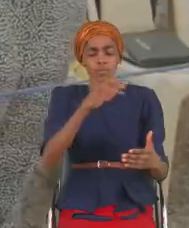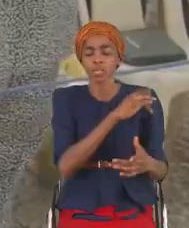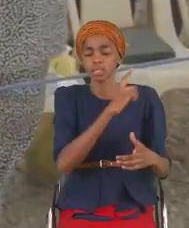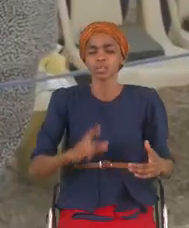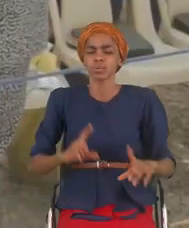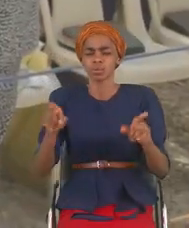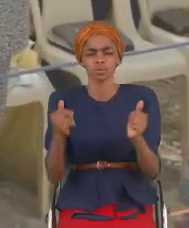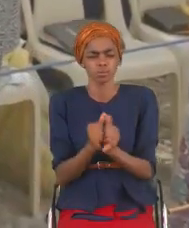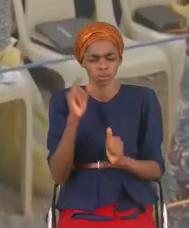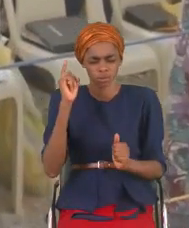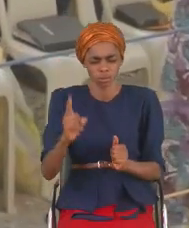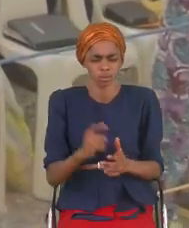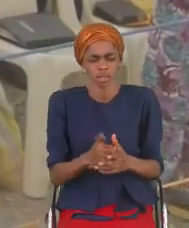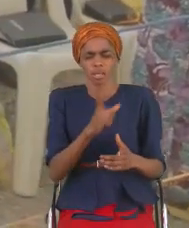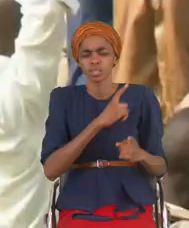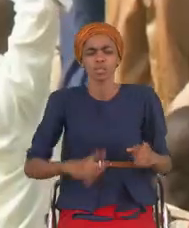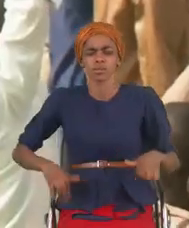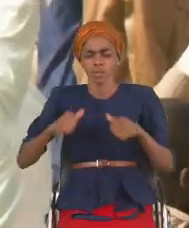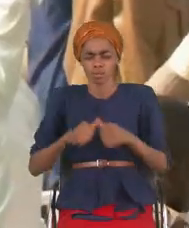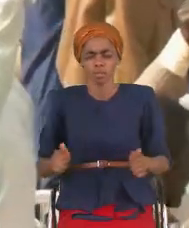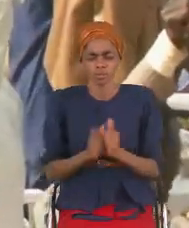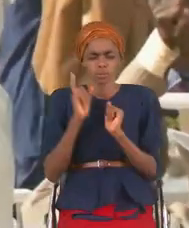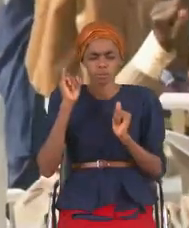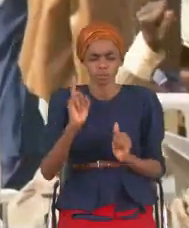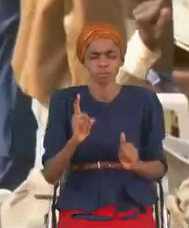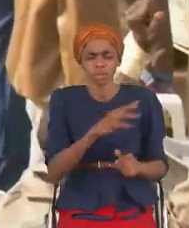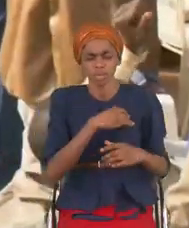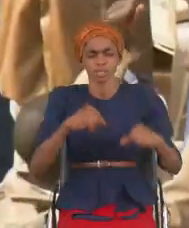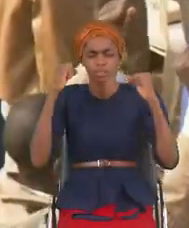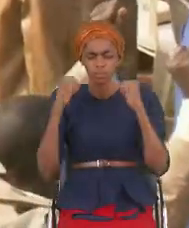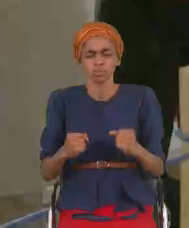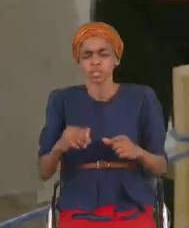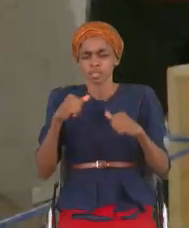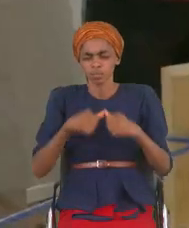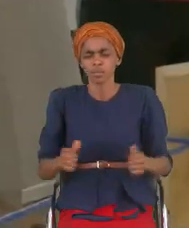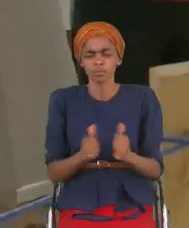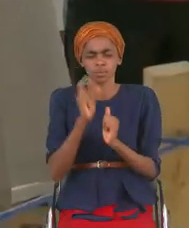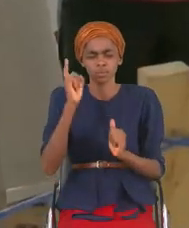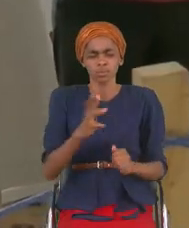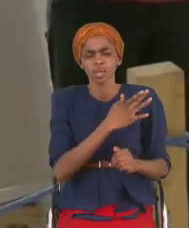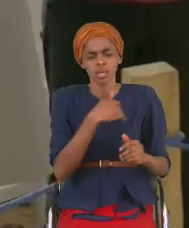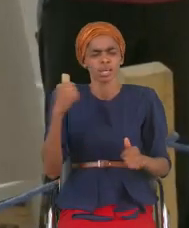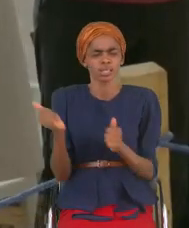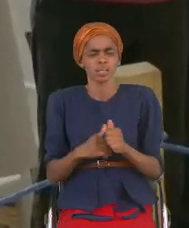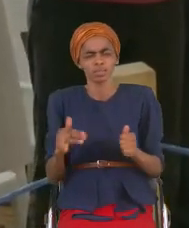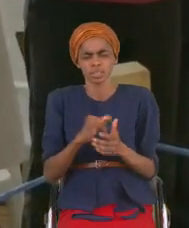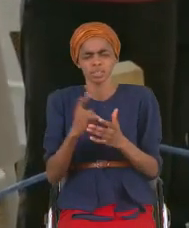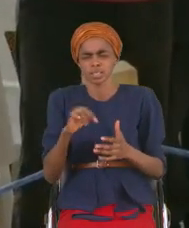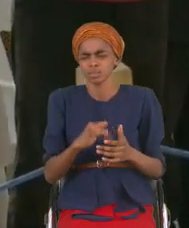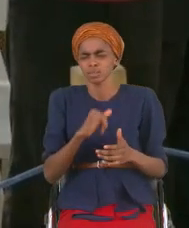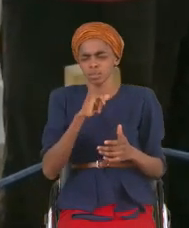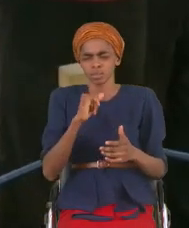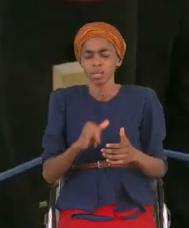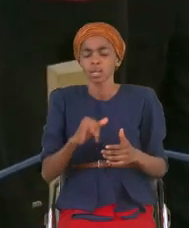you the lord abides with you his choice abide with you and everything that is called